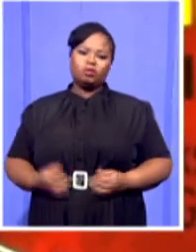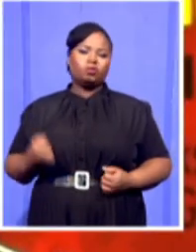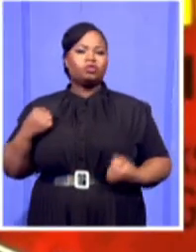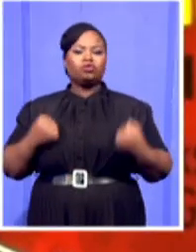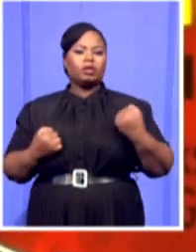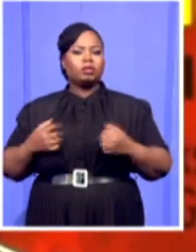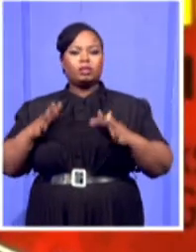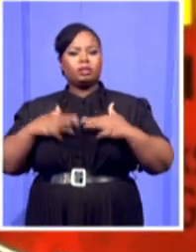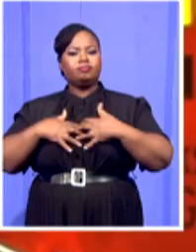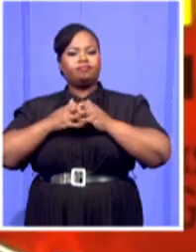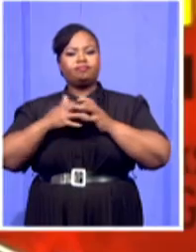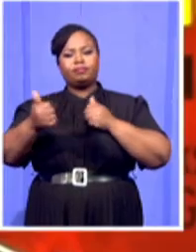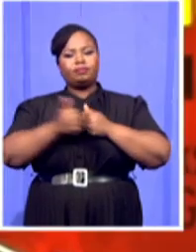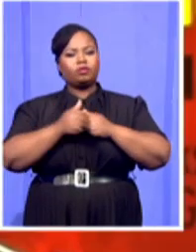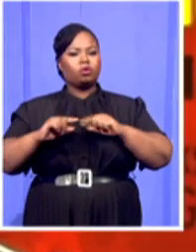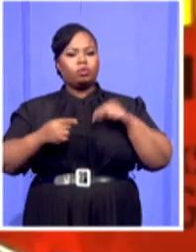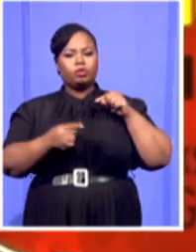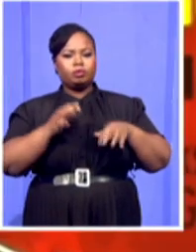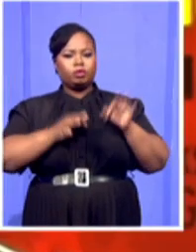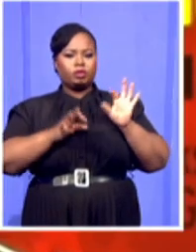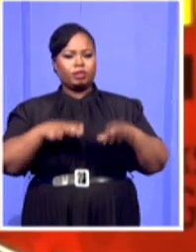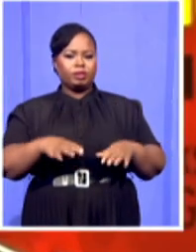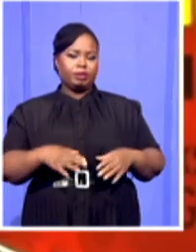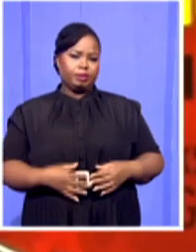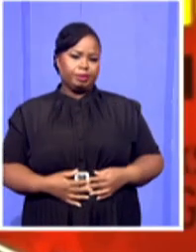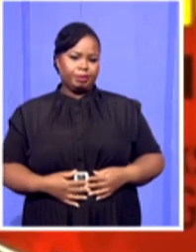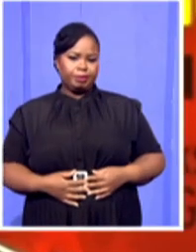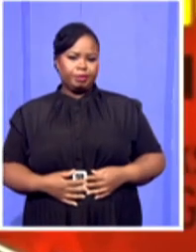form a coalition with opposition parties.